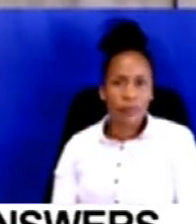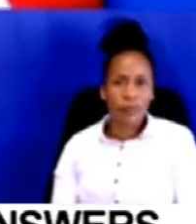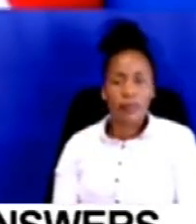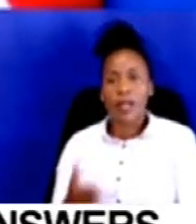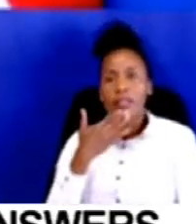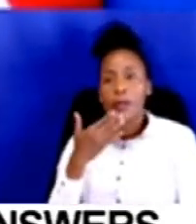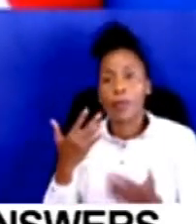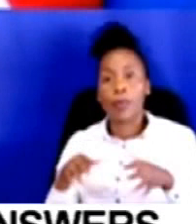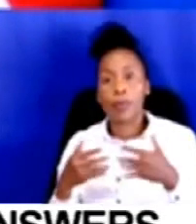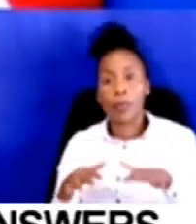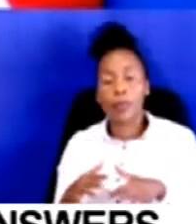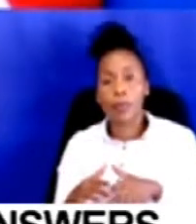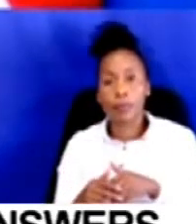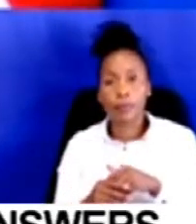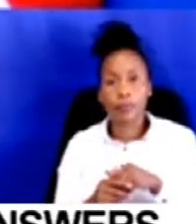Thank you very much,